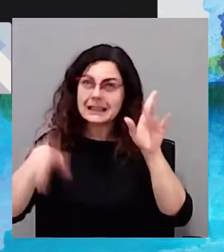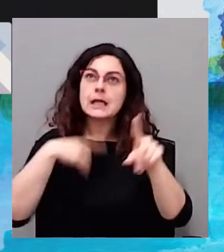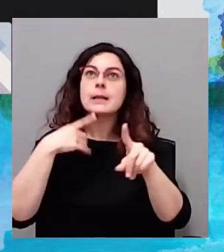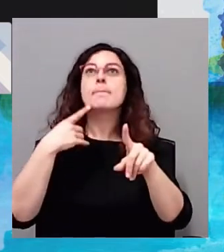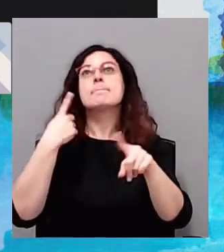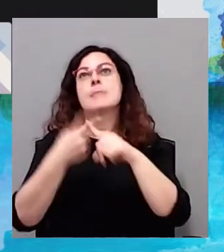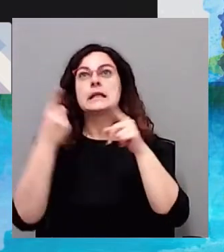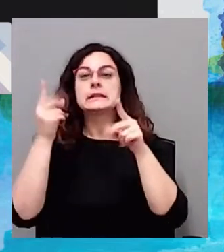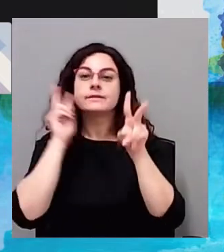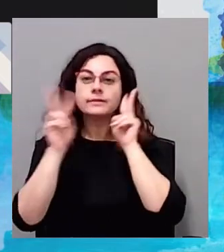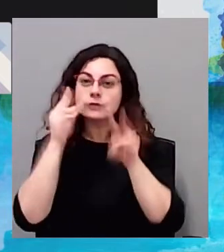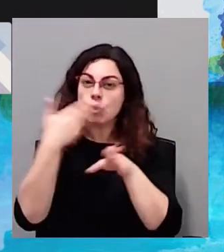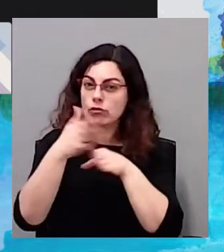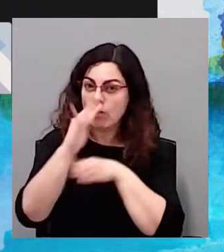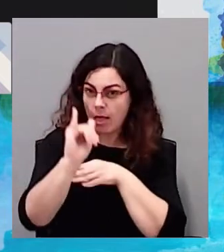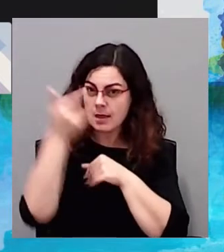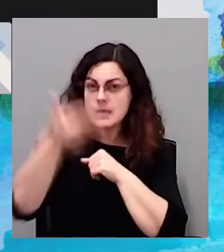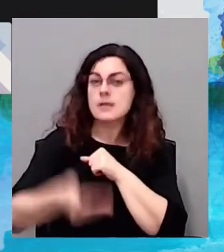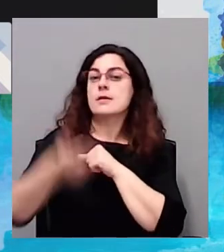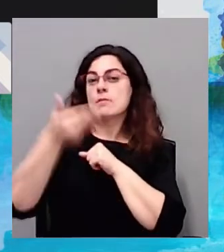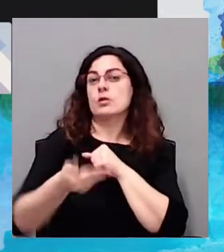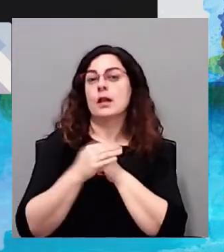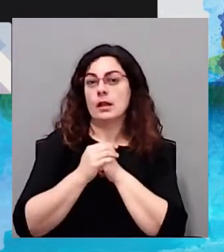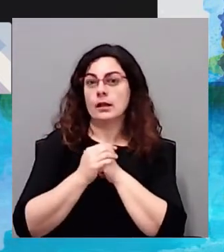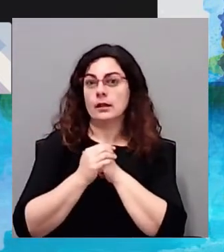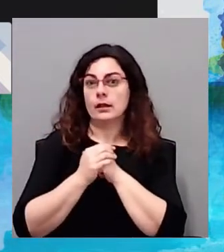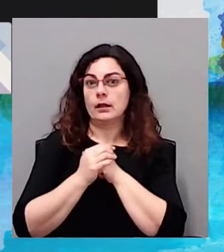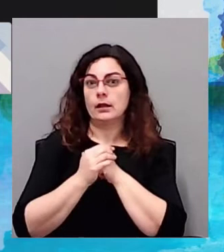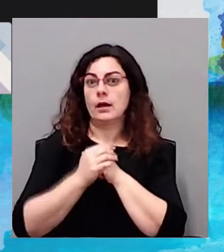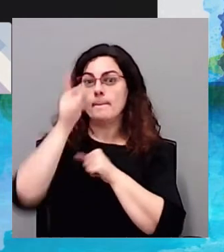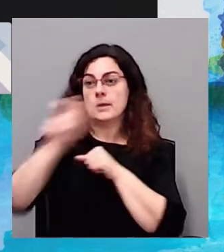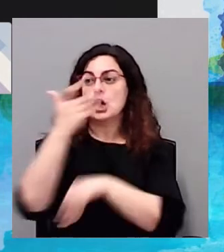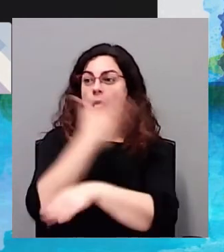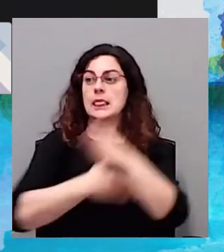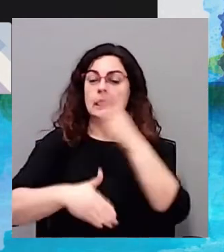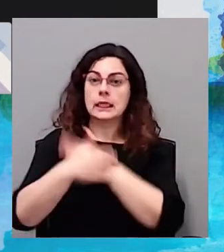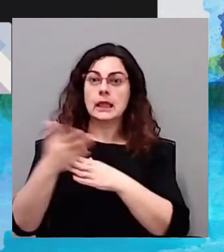relate the tactile part to the visual part. That's why we need to work